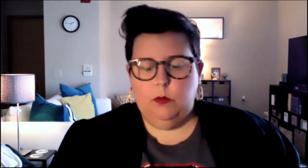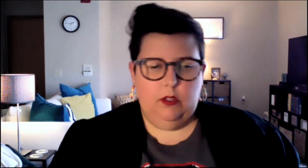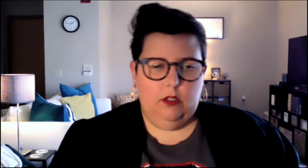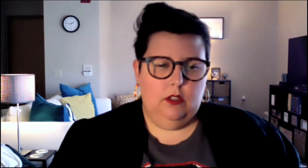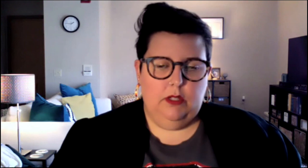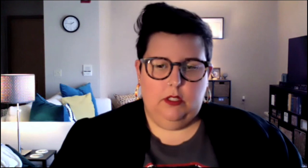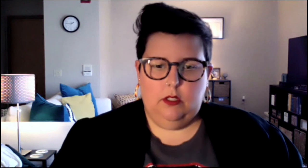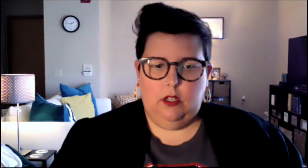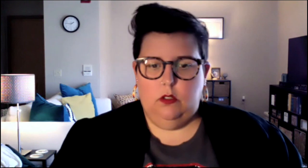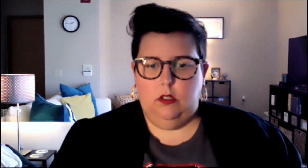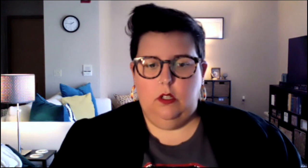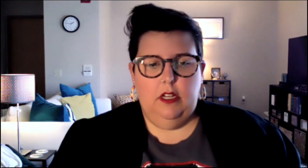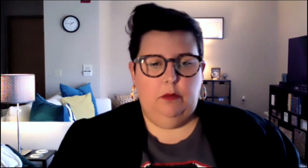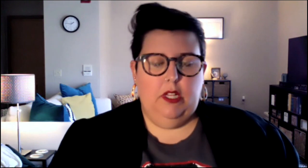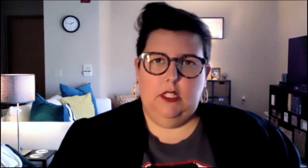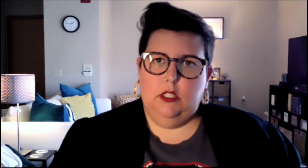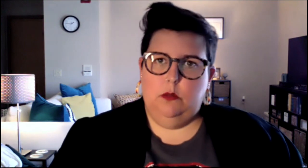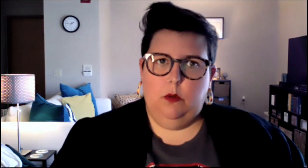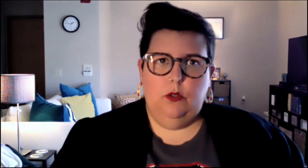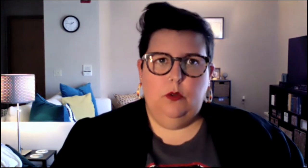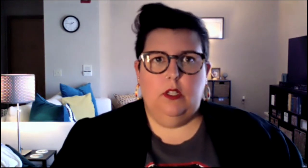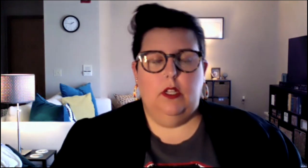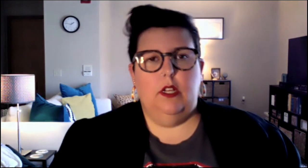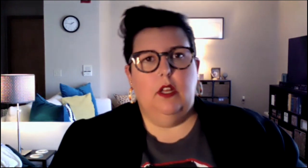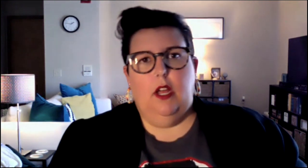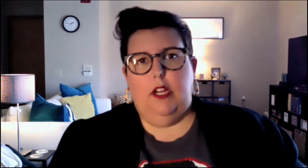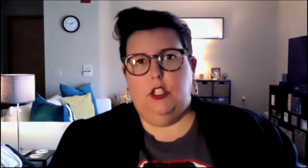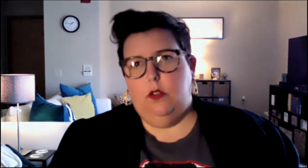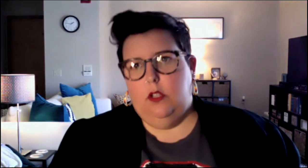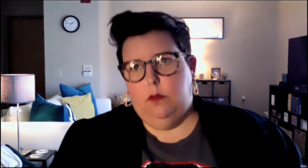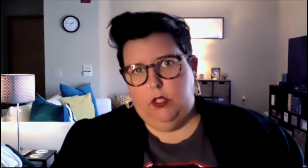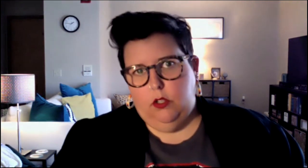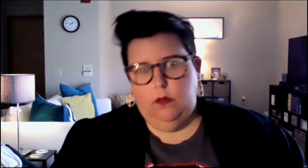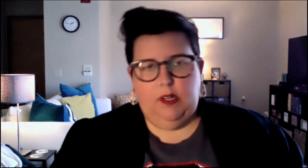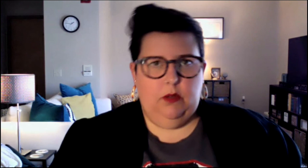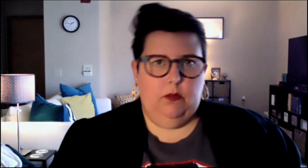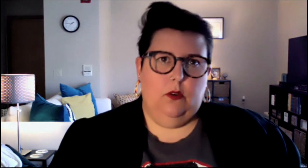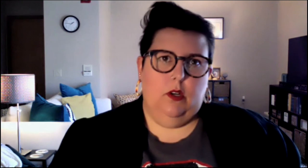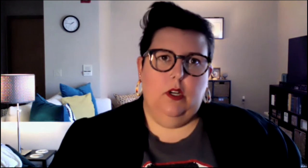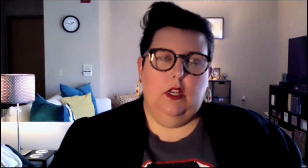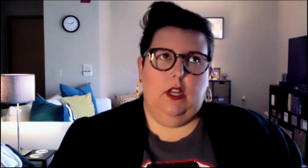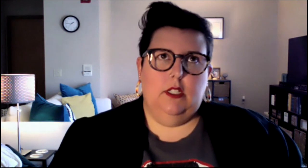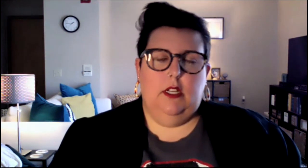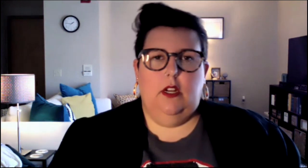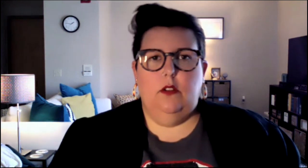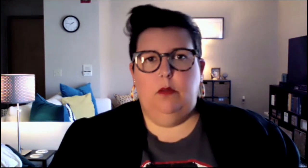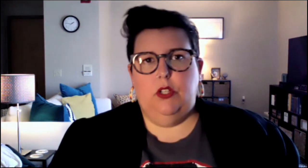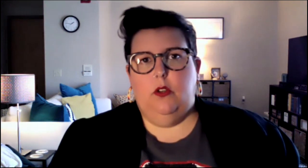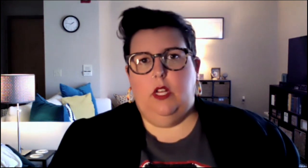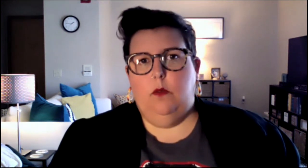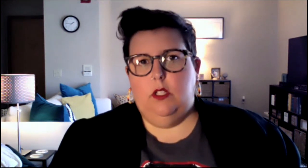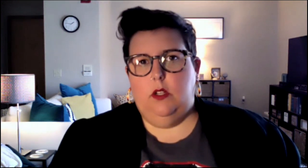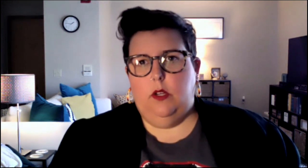times with the business council, be like, this is what we're doing. Like, I showed them my survey before I sent it out to make